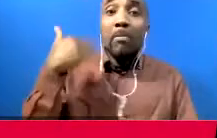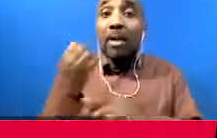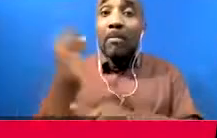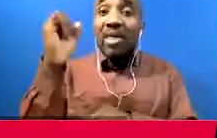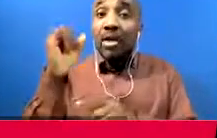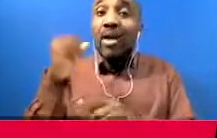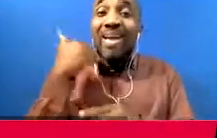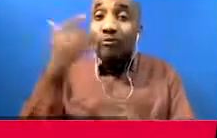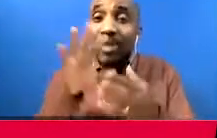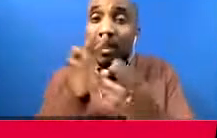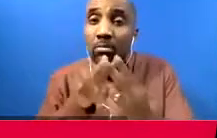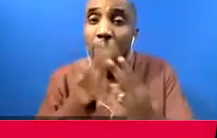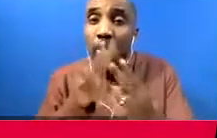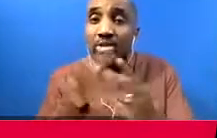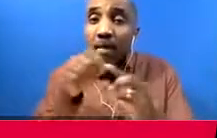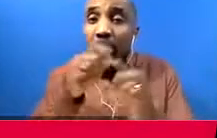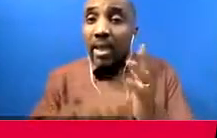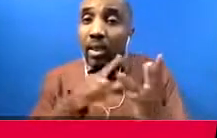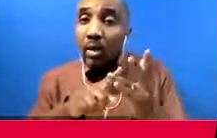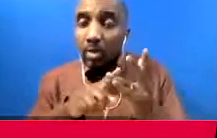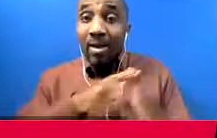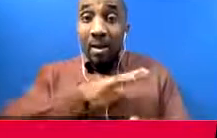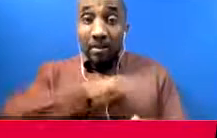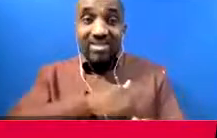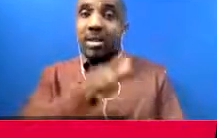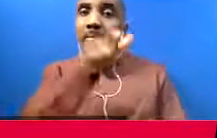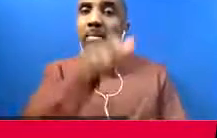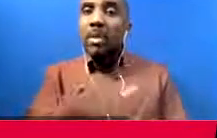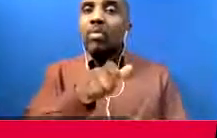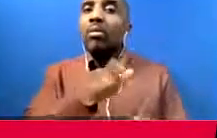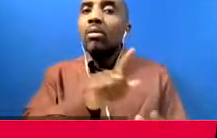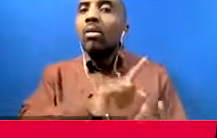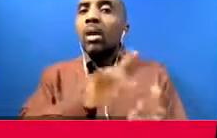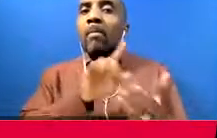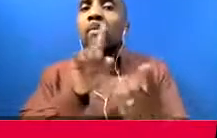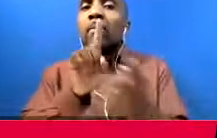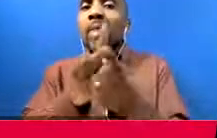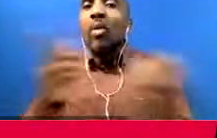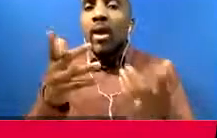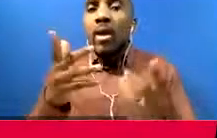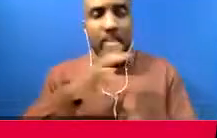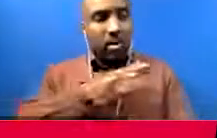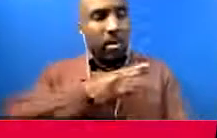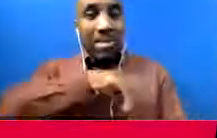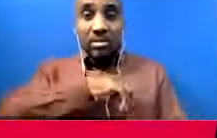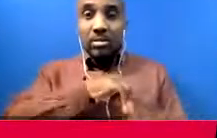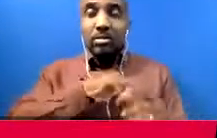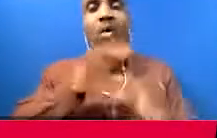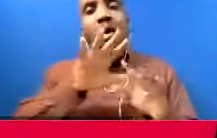with the PLO. And they also met Palestinian delegates during the first Pan-African Cultural Festival in 1969 in